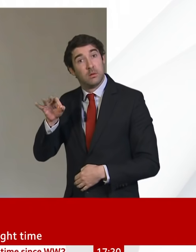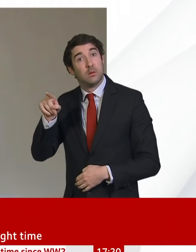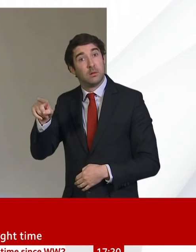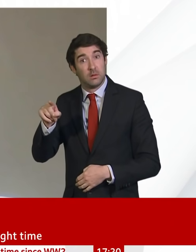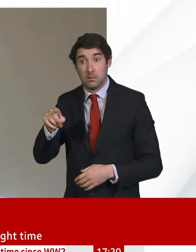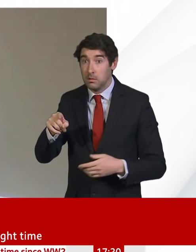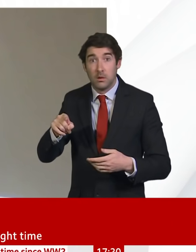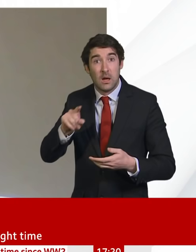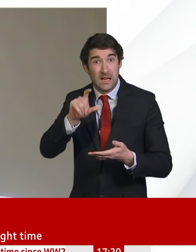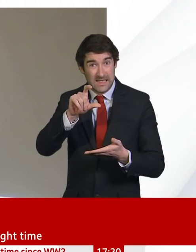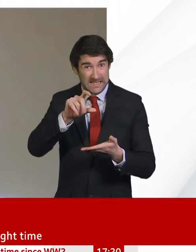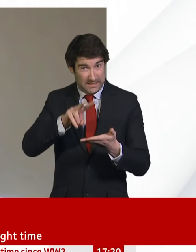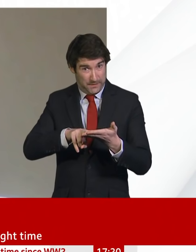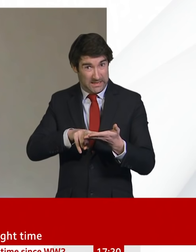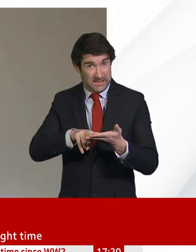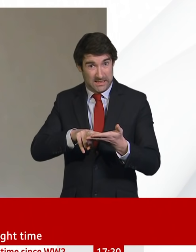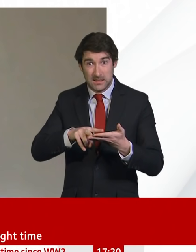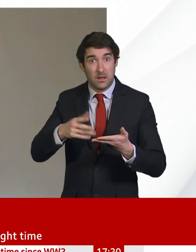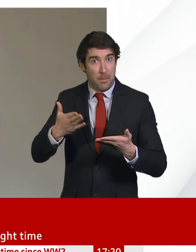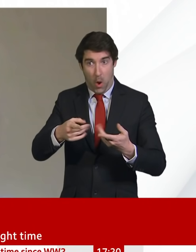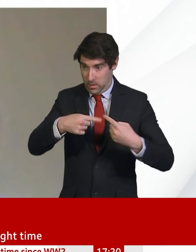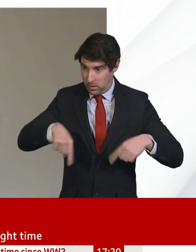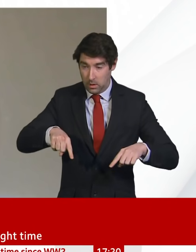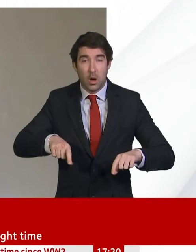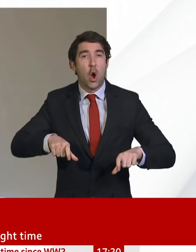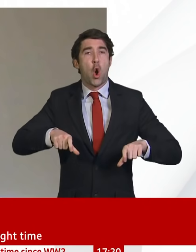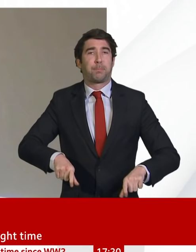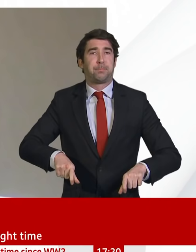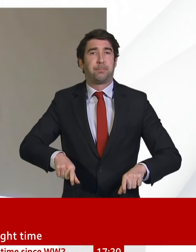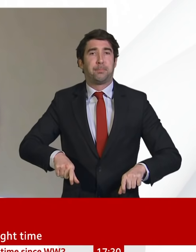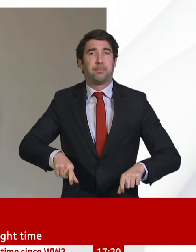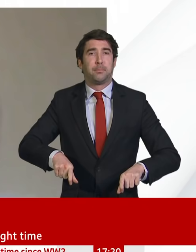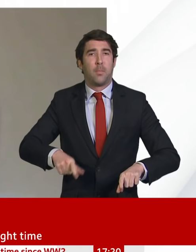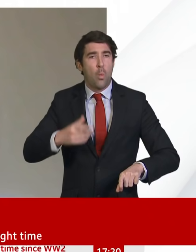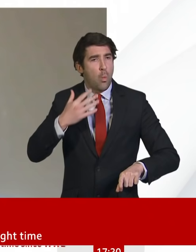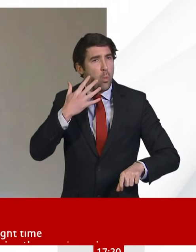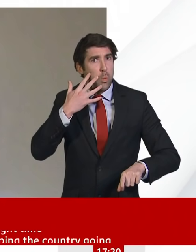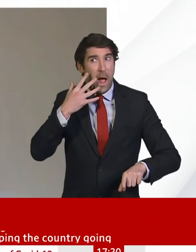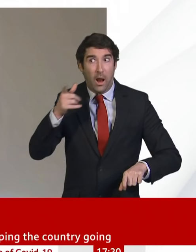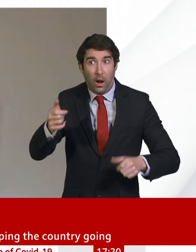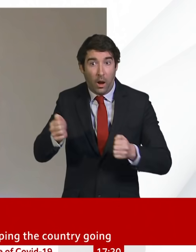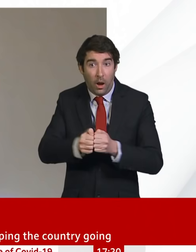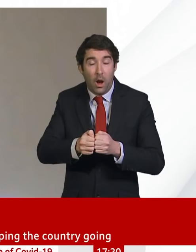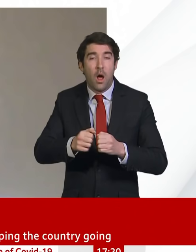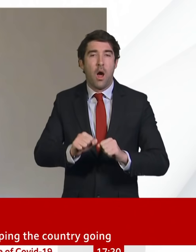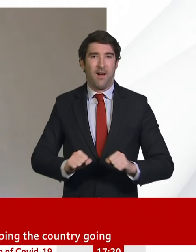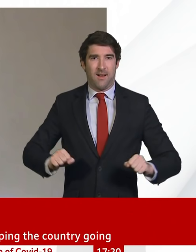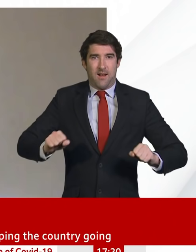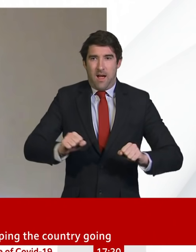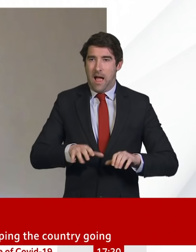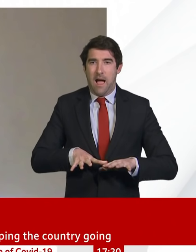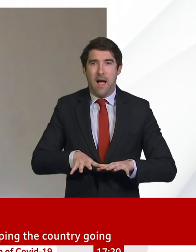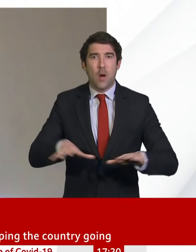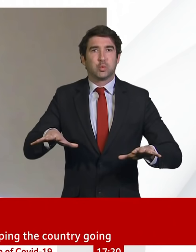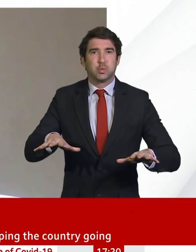getting us out of this lockdown? And what role will testing play in that? Jeremy Hunt has called for mass